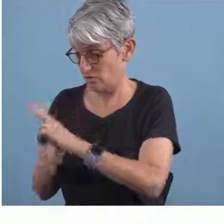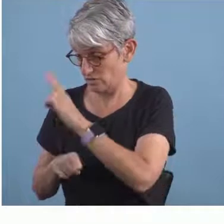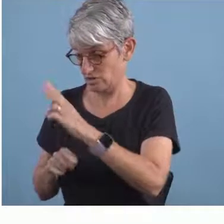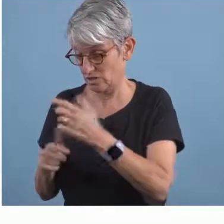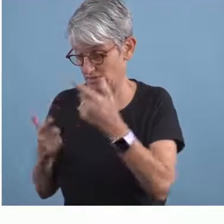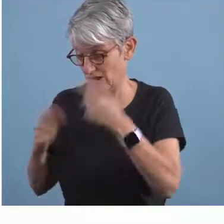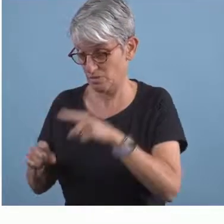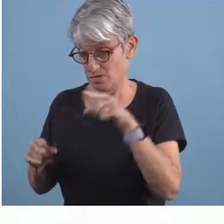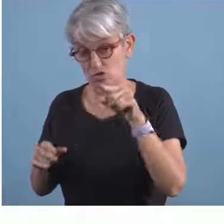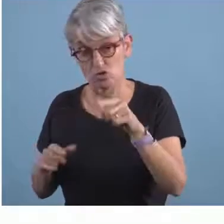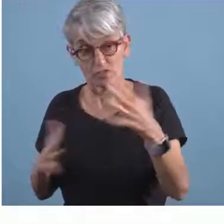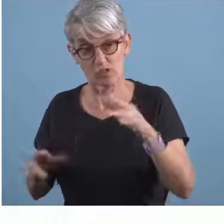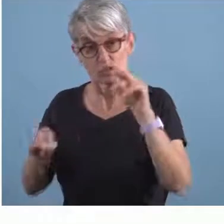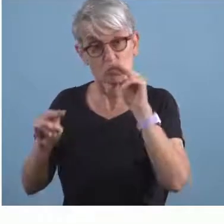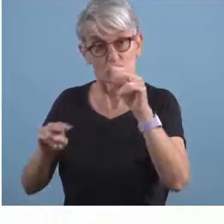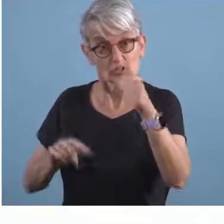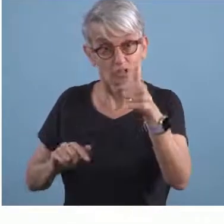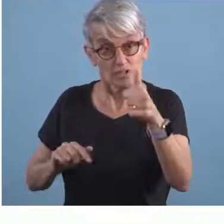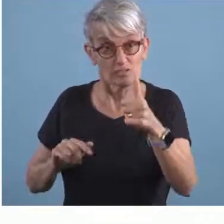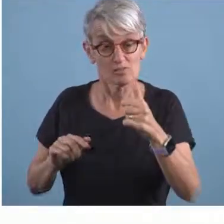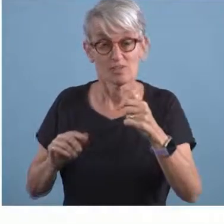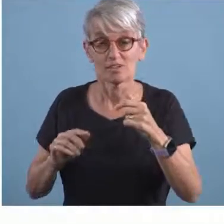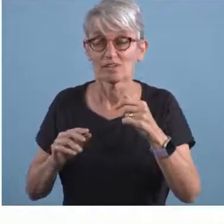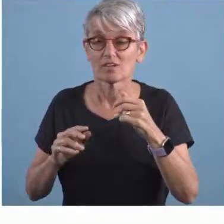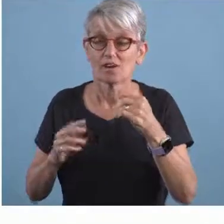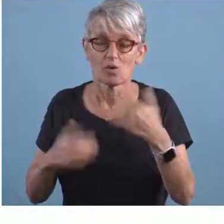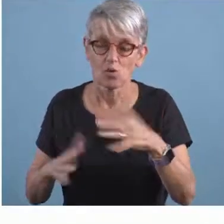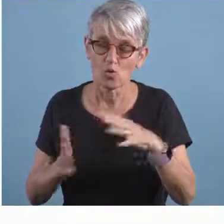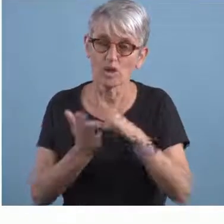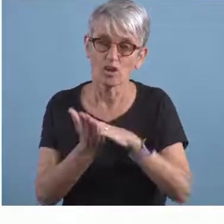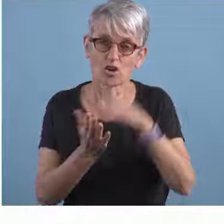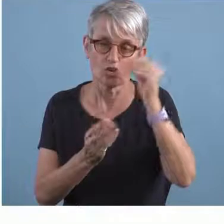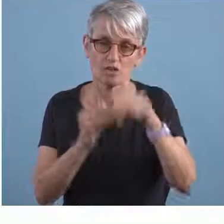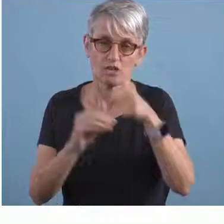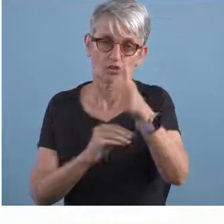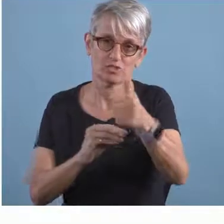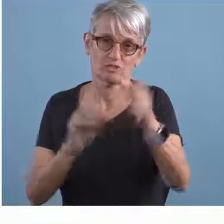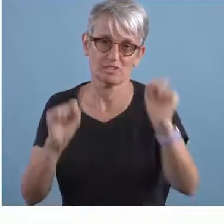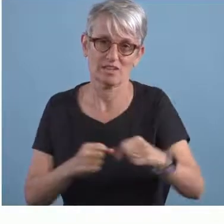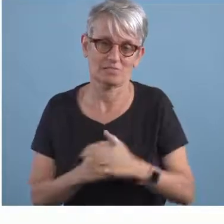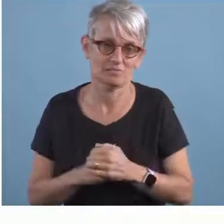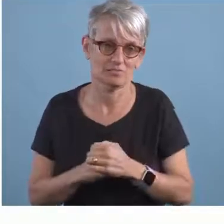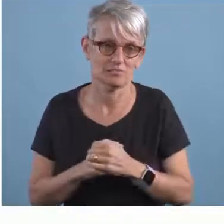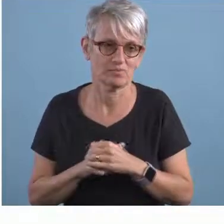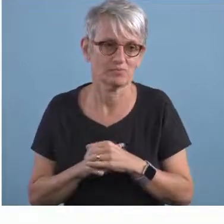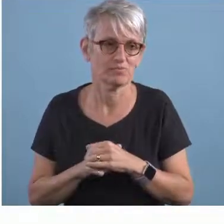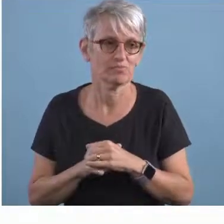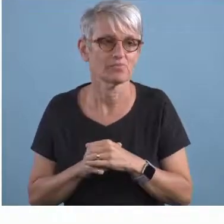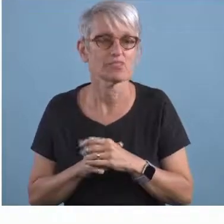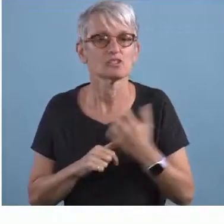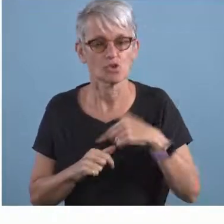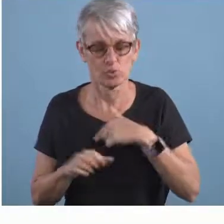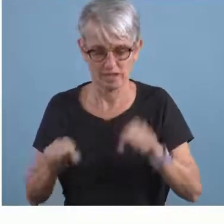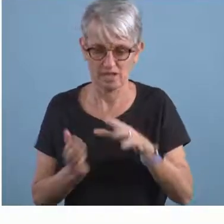if you ever watch yourself in a session, there's lots to learn. So we as providers can learn